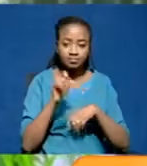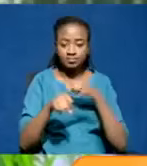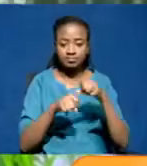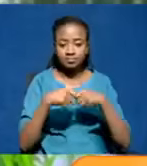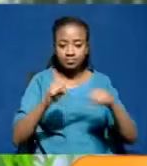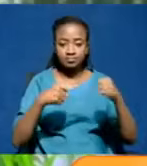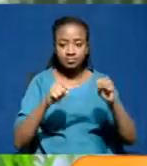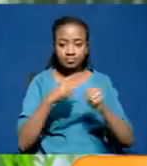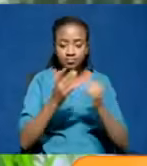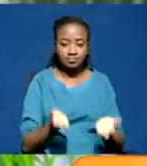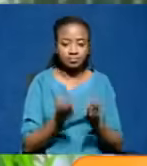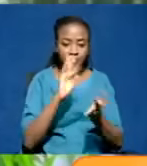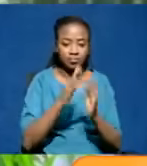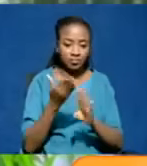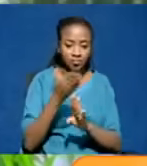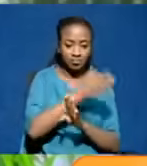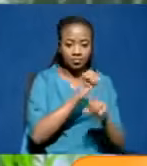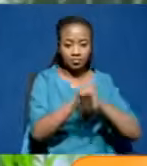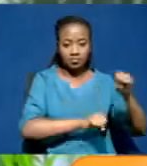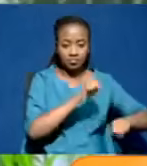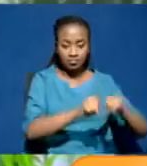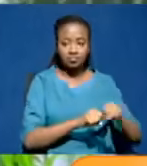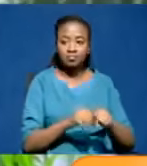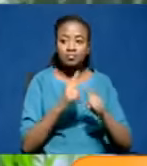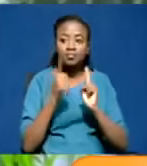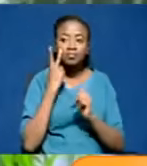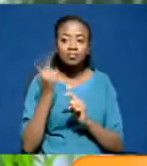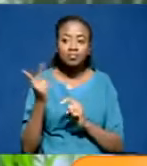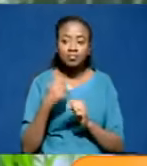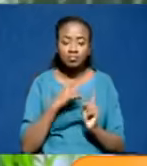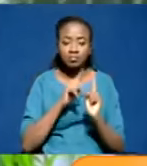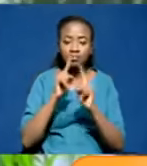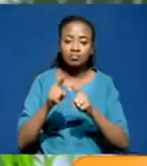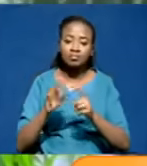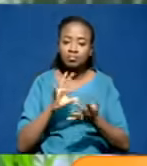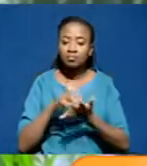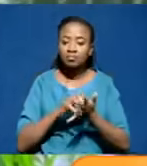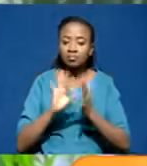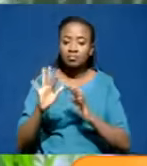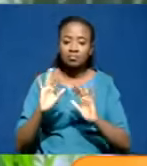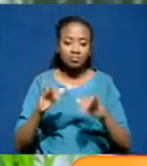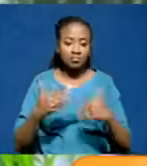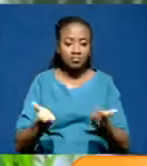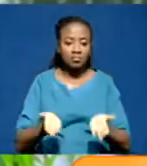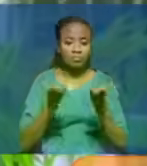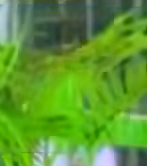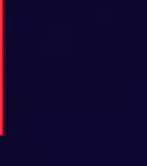an improvement to its first-generation bikes. Edward Chweya visited Rome Electric and now tells us about these